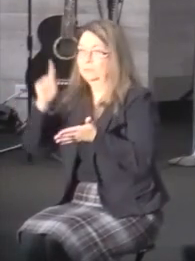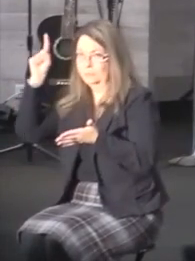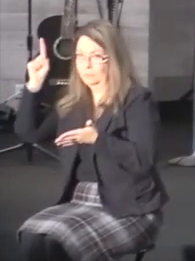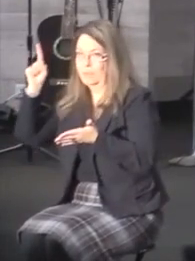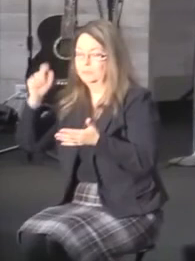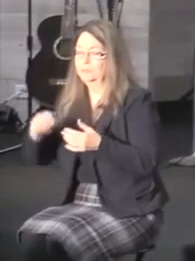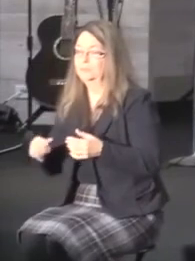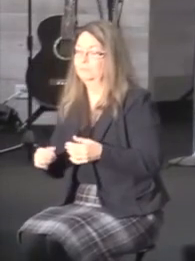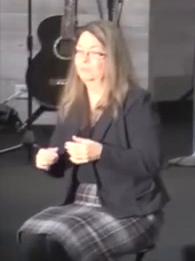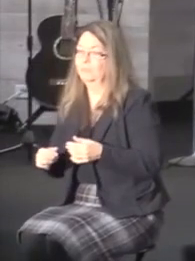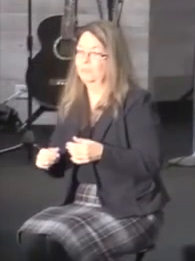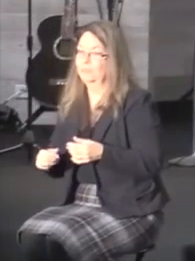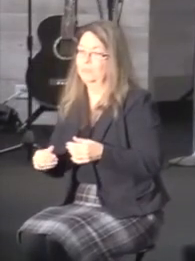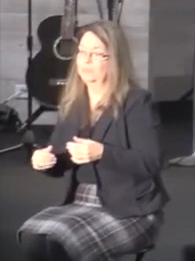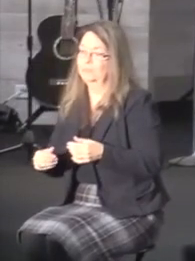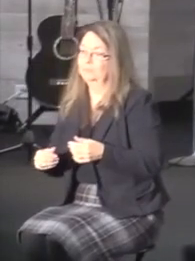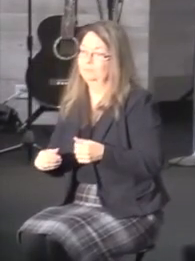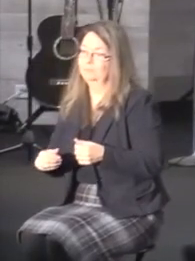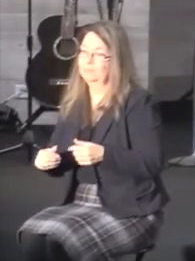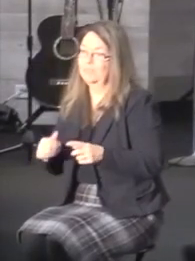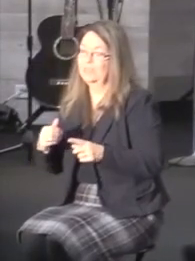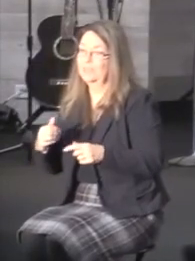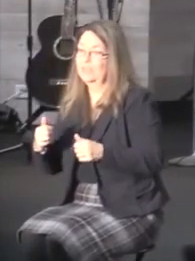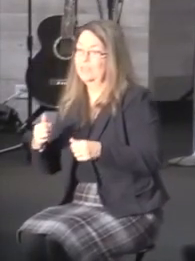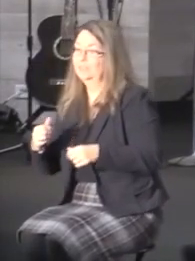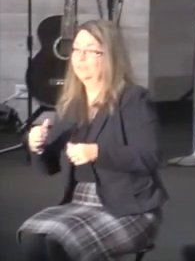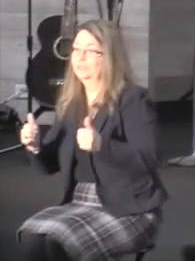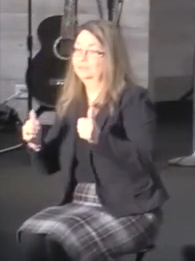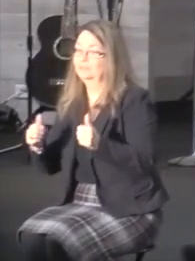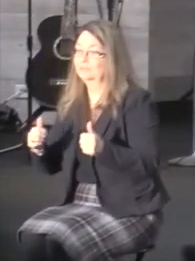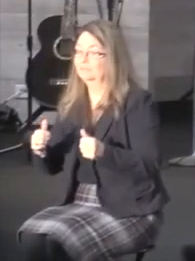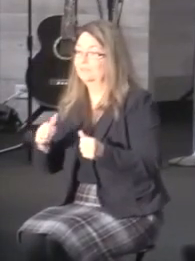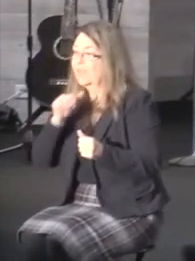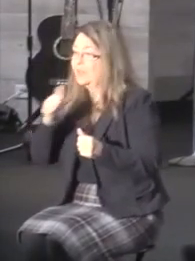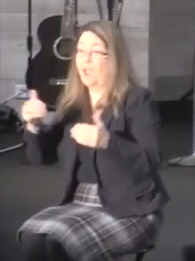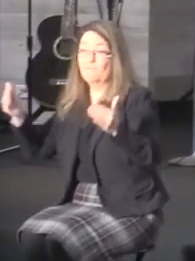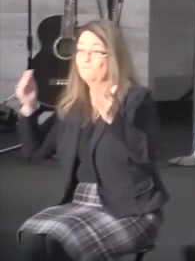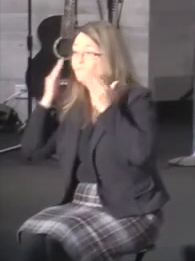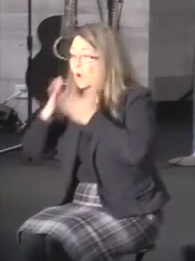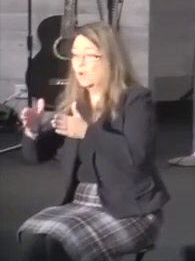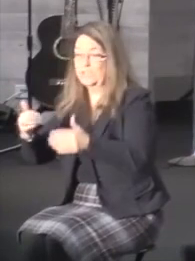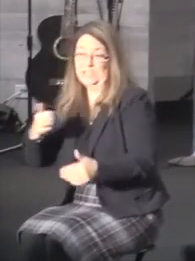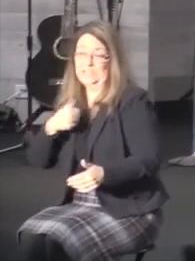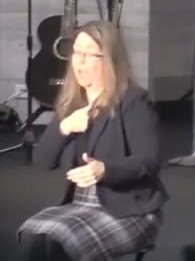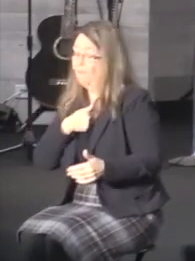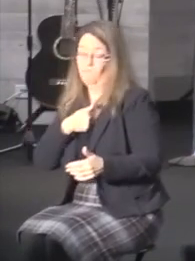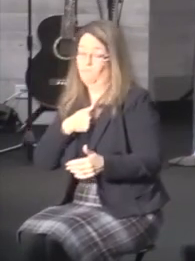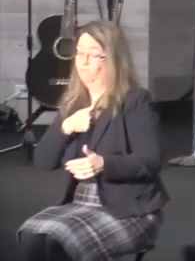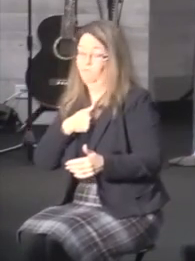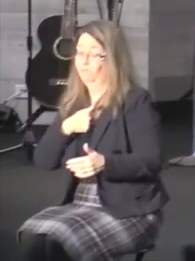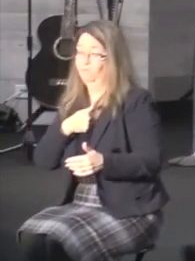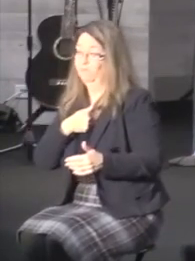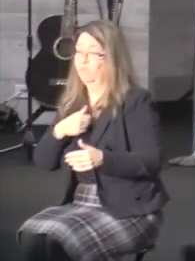means self-sacrificial love. It means selfless action to the benefit of someone else. It's this model of love that we have in